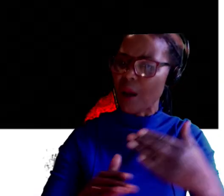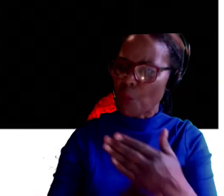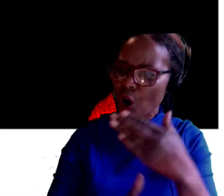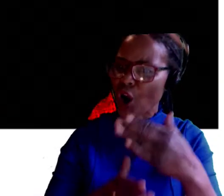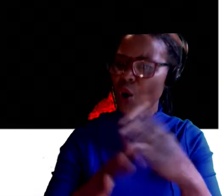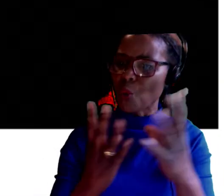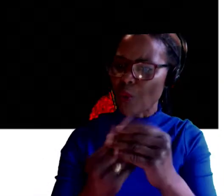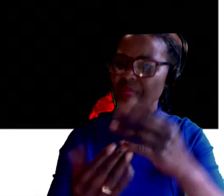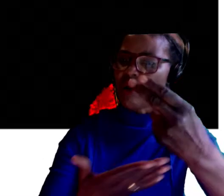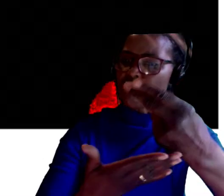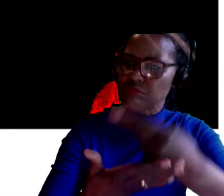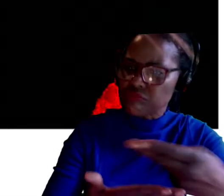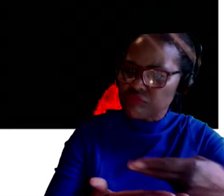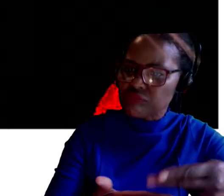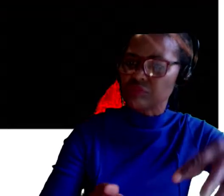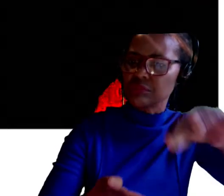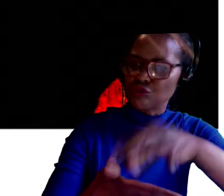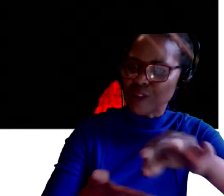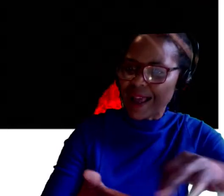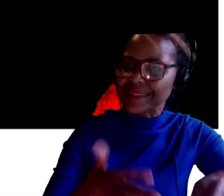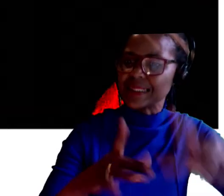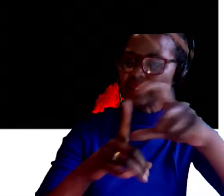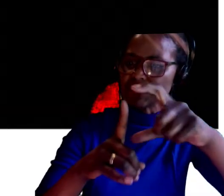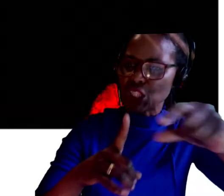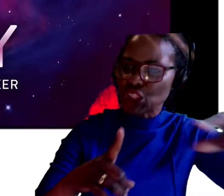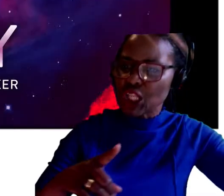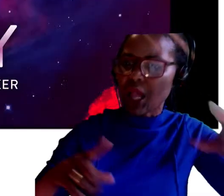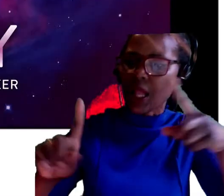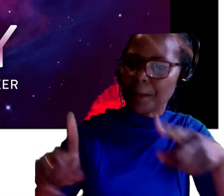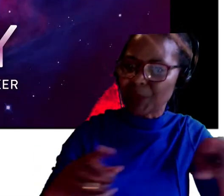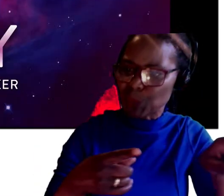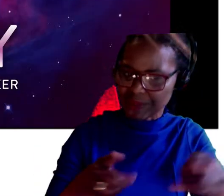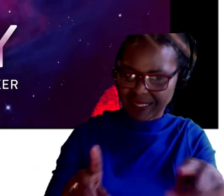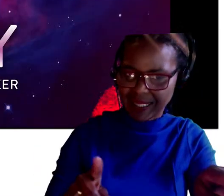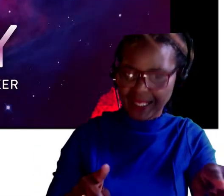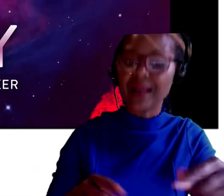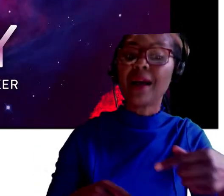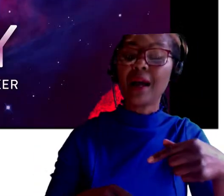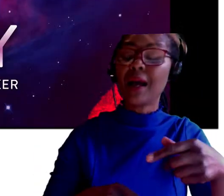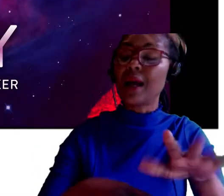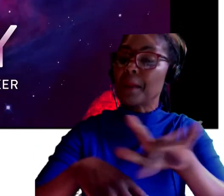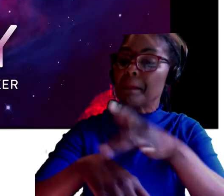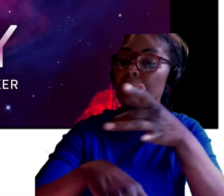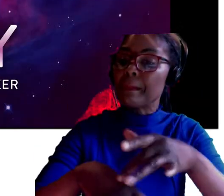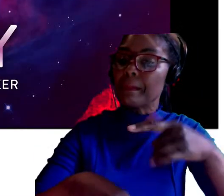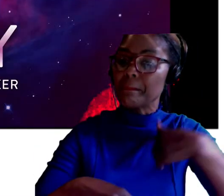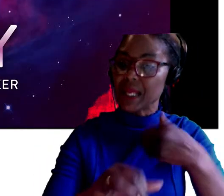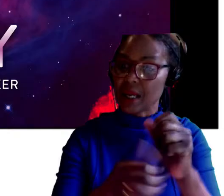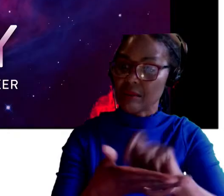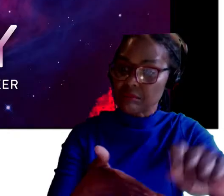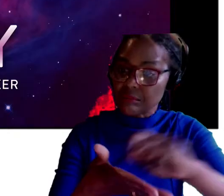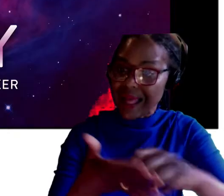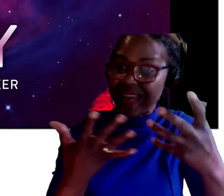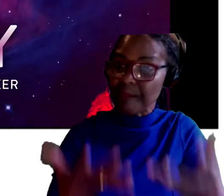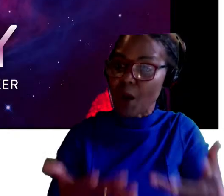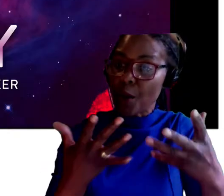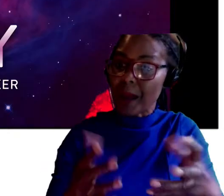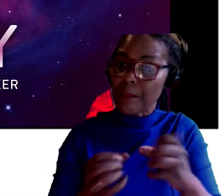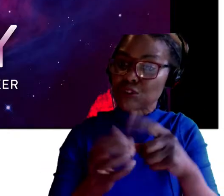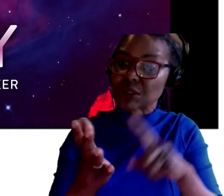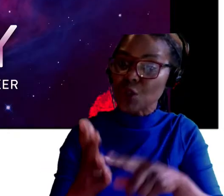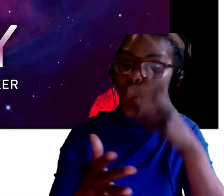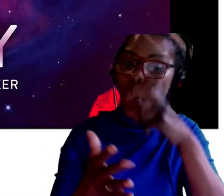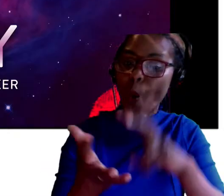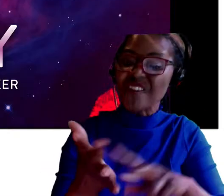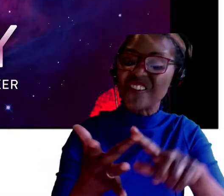writing and digital music. And as mentioned, a play I've written and sound designed is running at Bristol Old Vic at the moment.